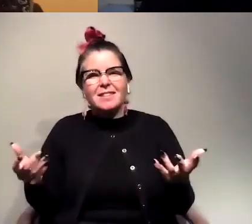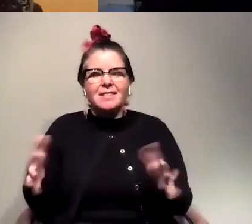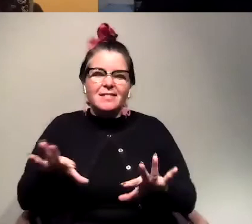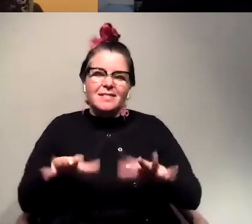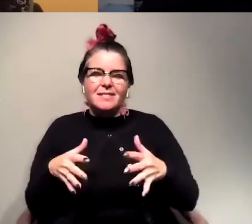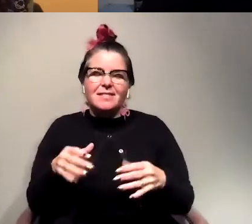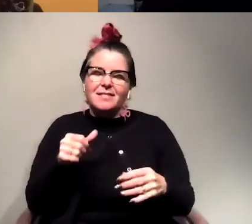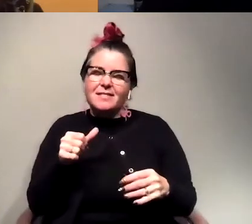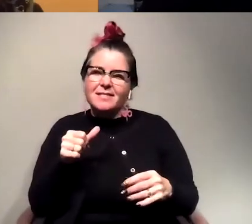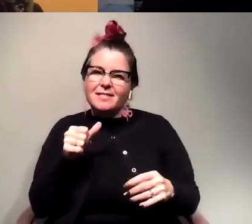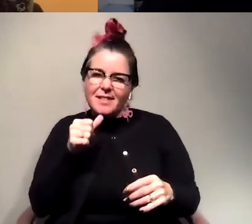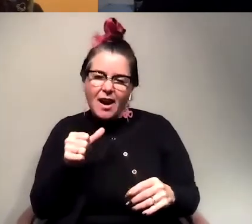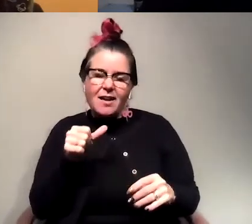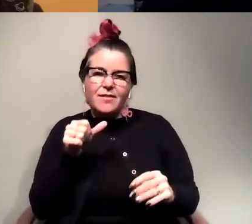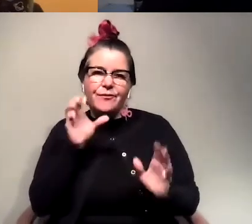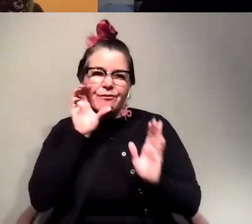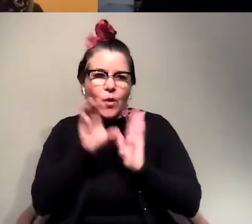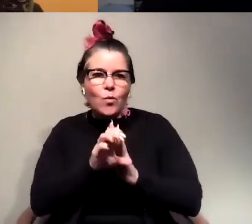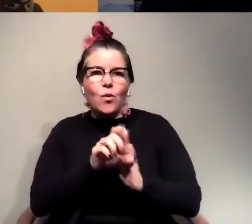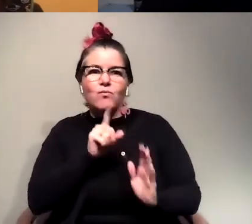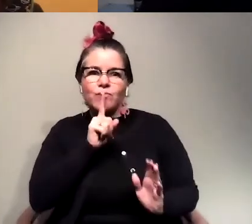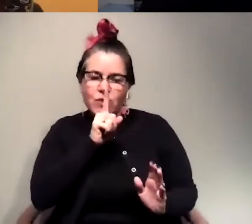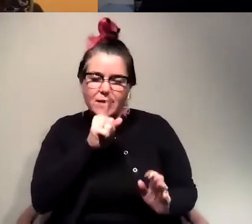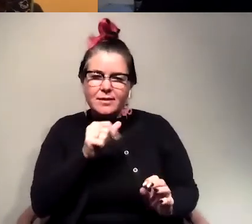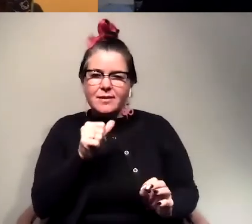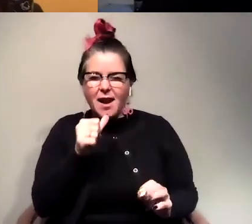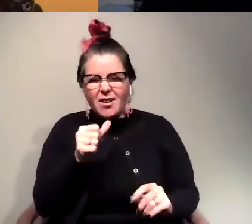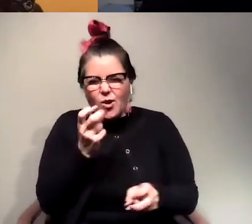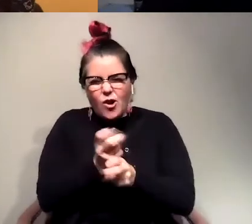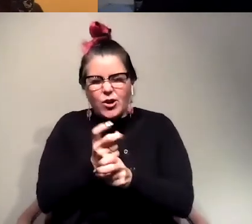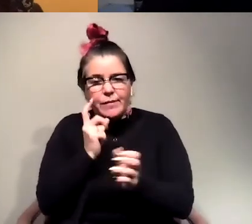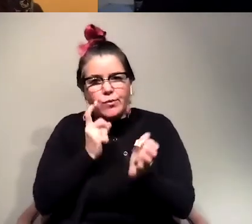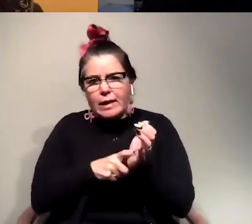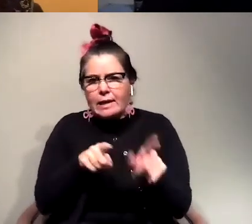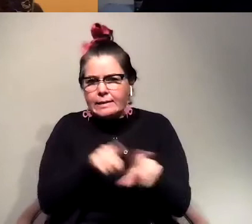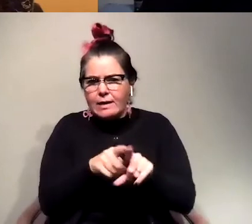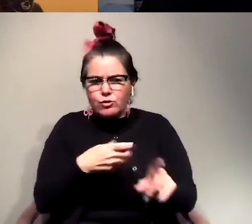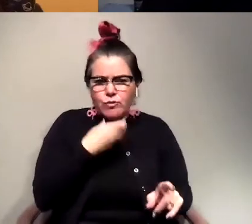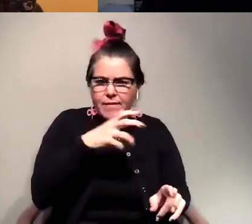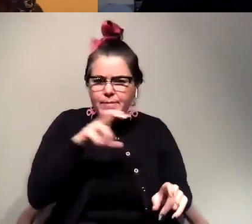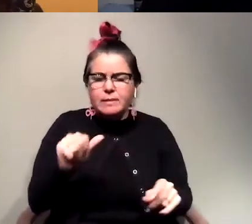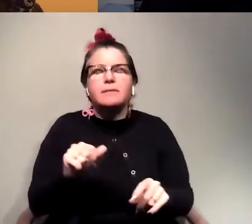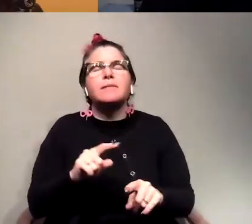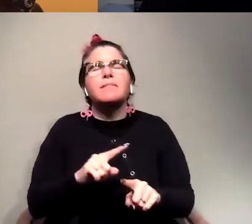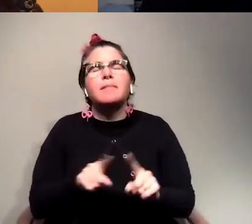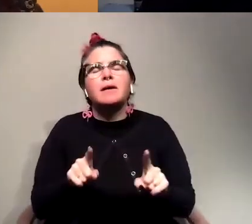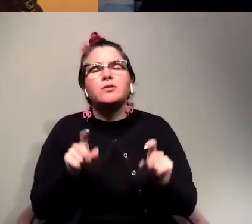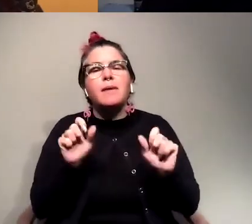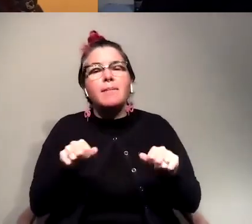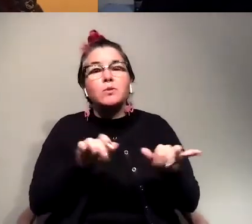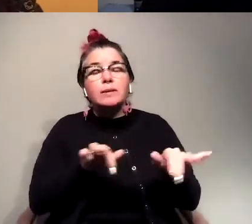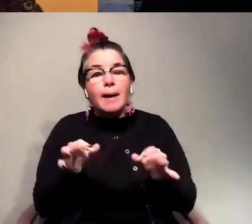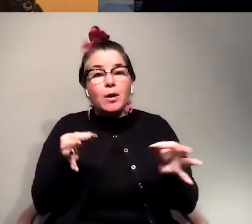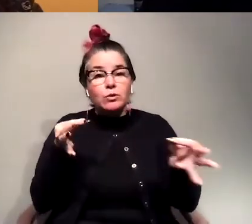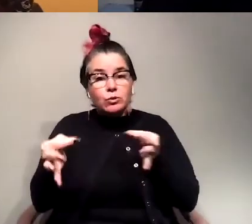not it's not photorealistic. It's not really even recognizable, but to be able to like type out a description